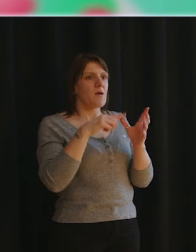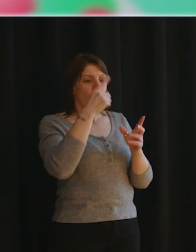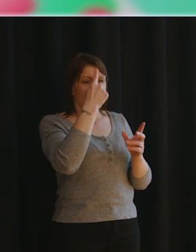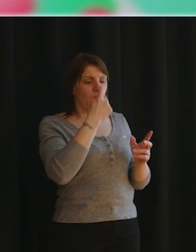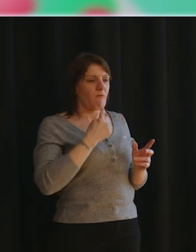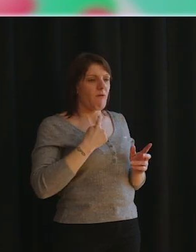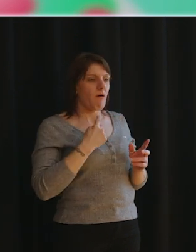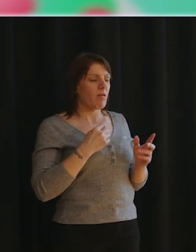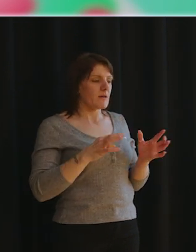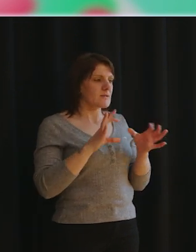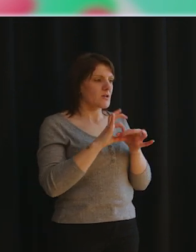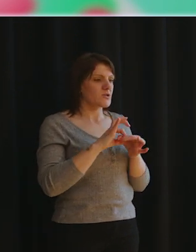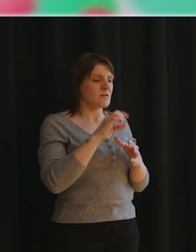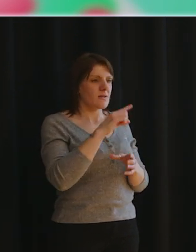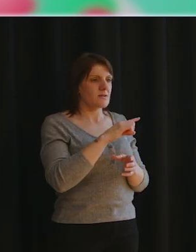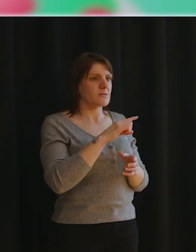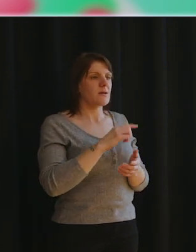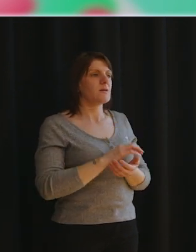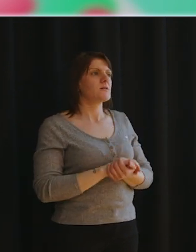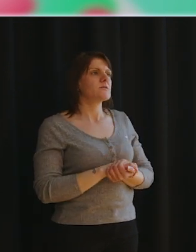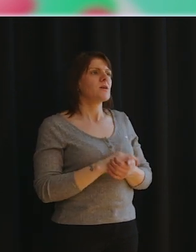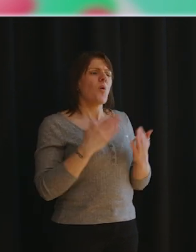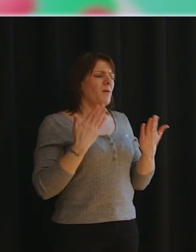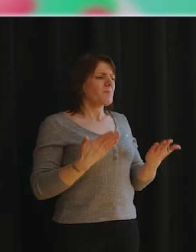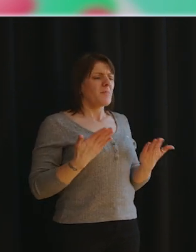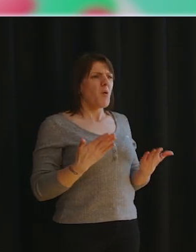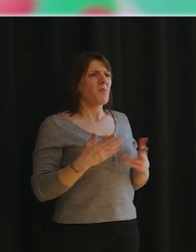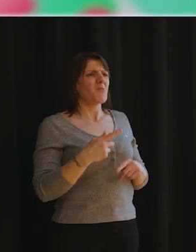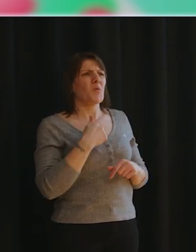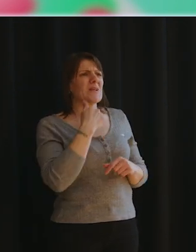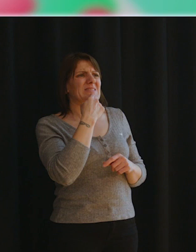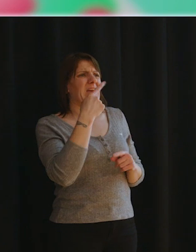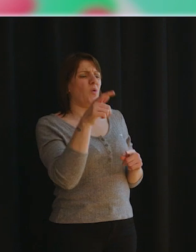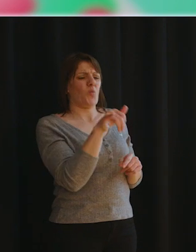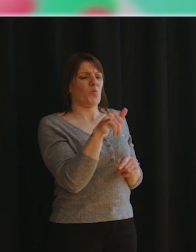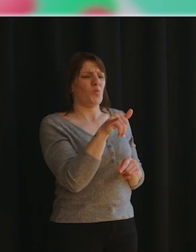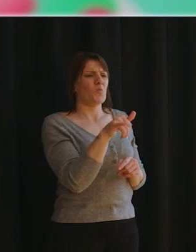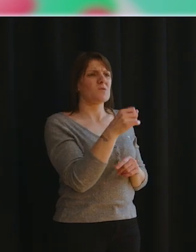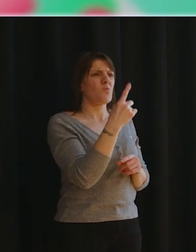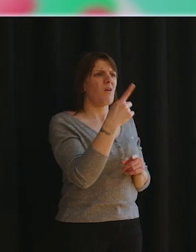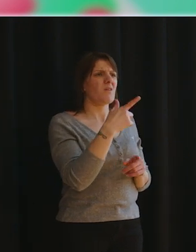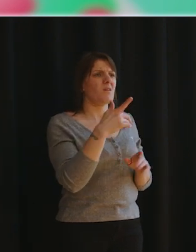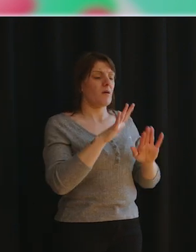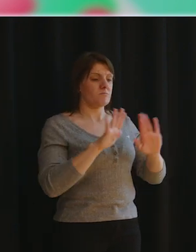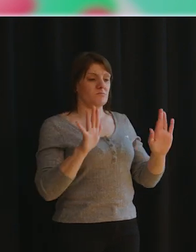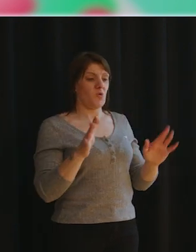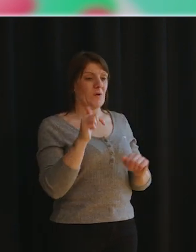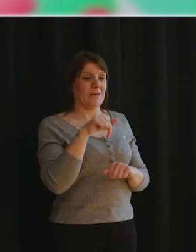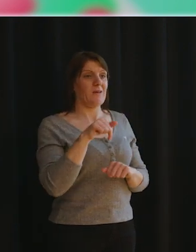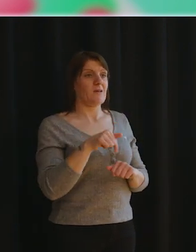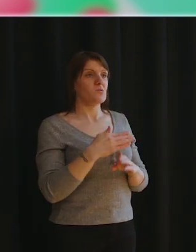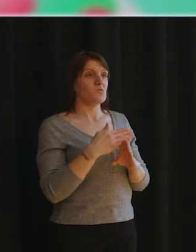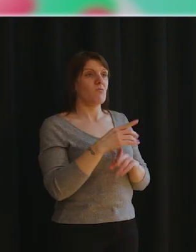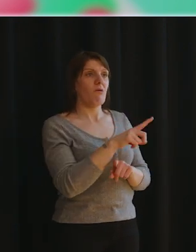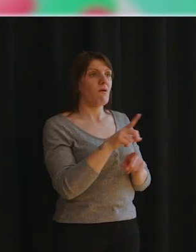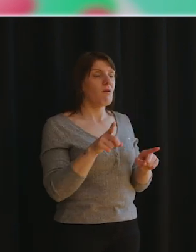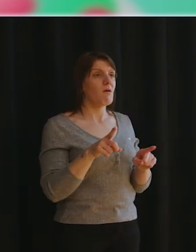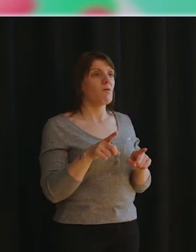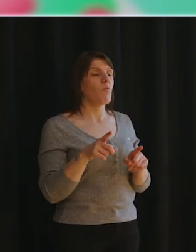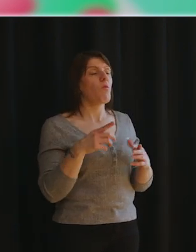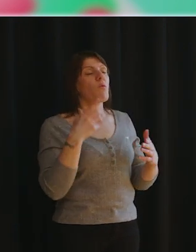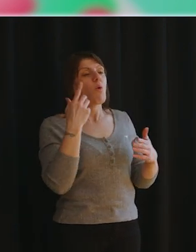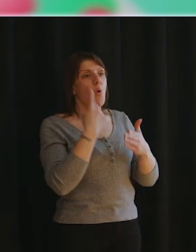the moment, I'm not going to say which one it is. I'm not in a position to do that. All I know is that